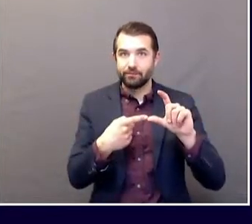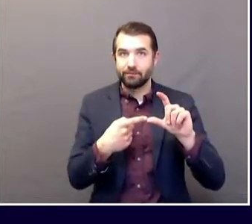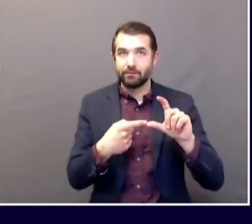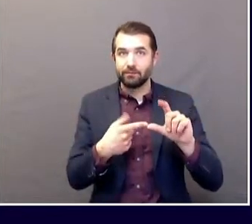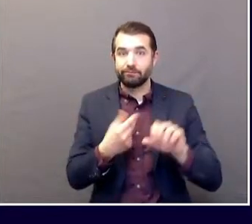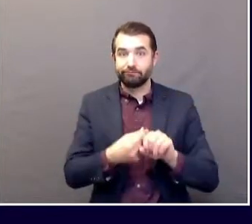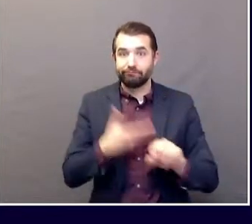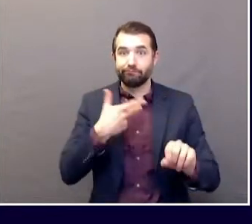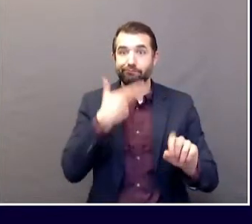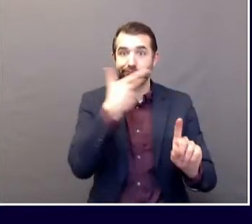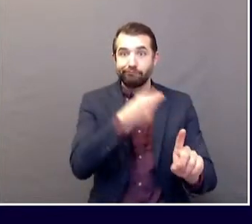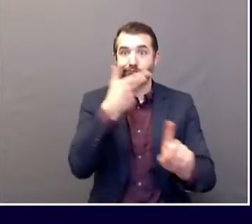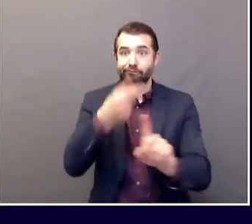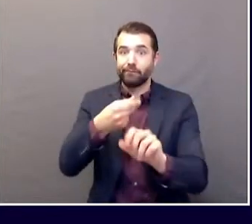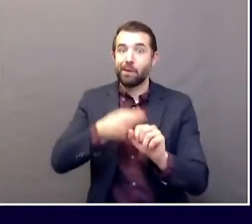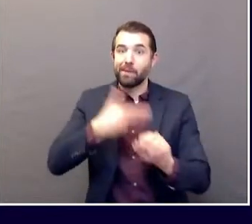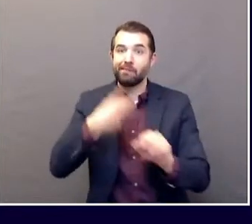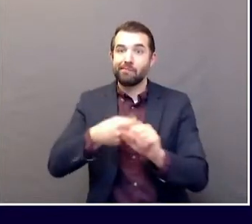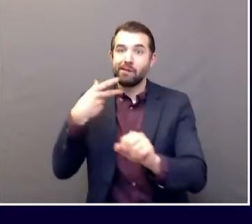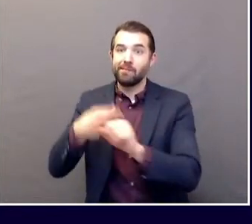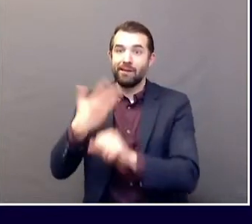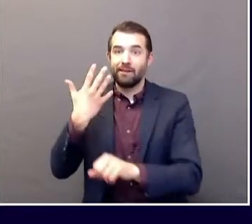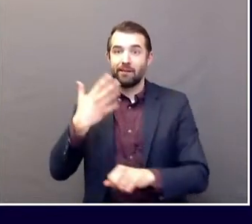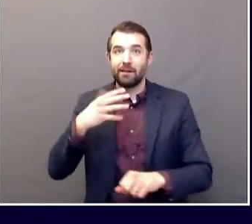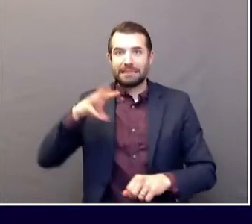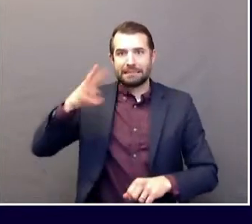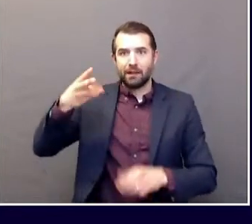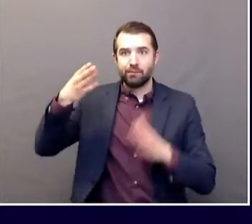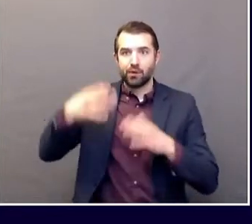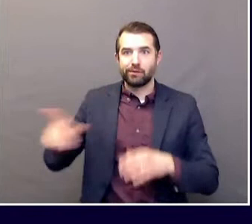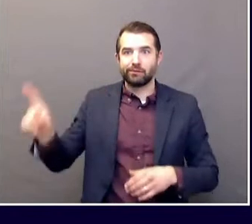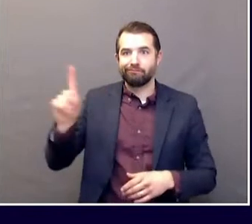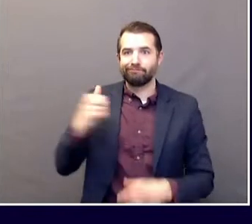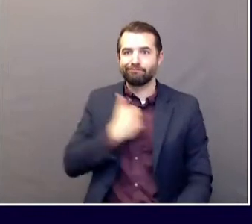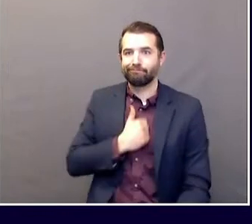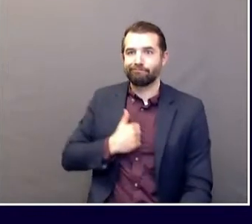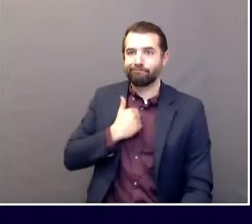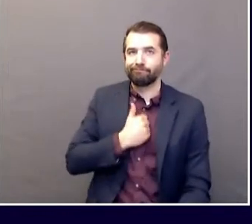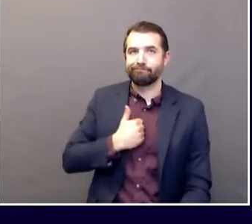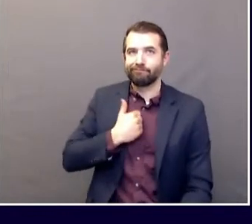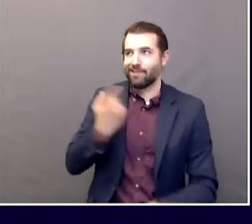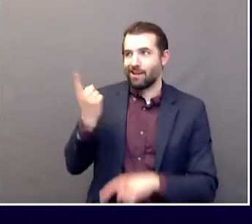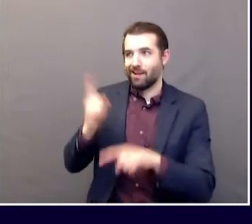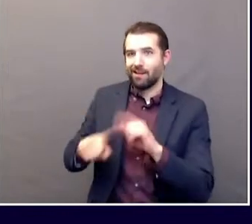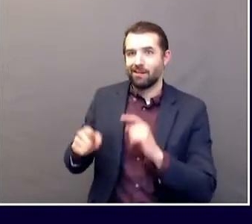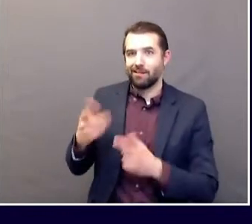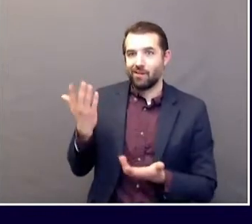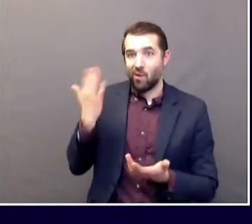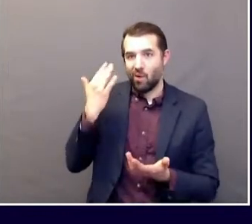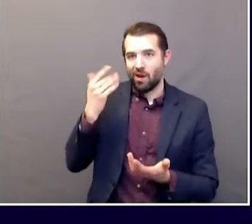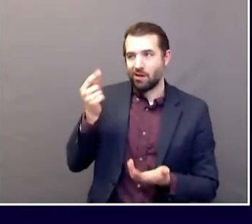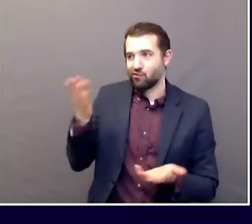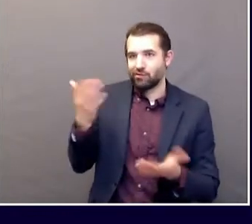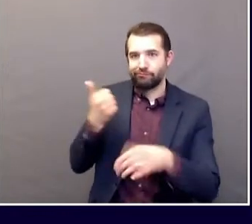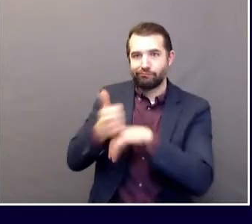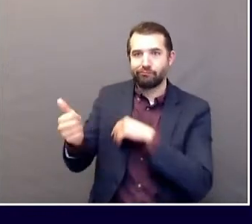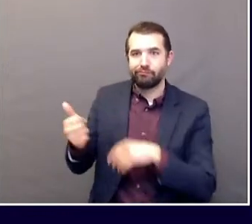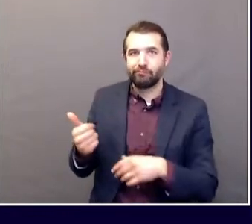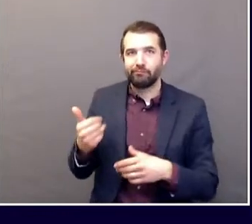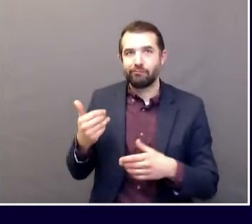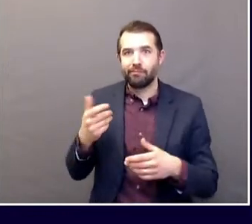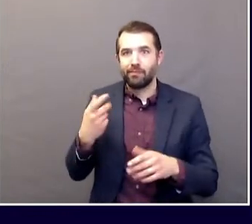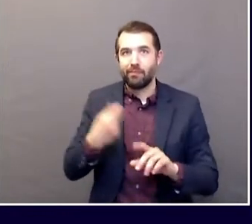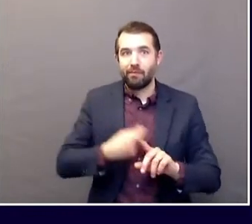to say we're going to vaccinate people who are in our category, who are given a slot. If that means that there are a couple of doses that